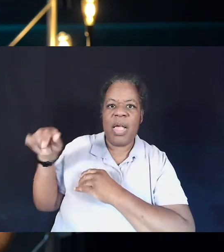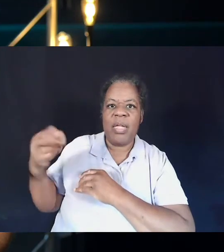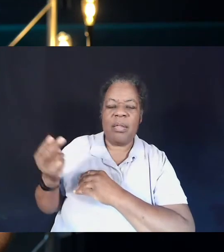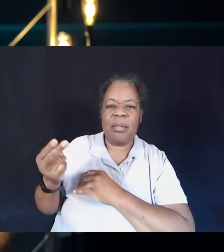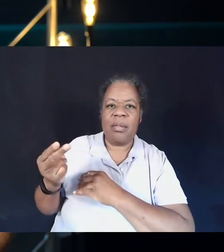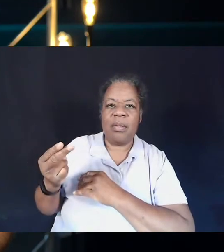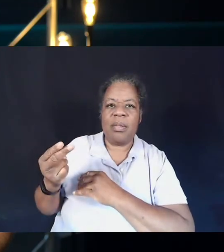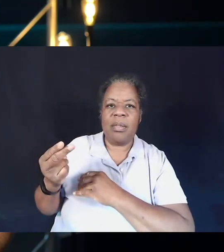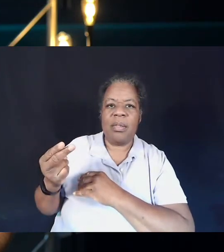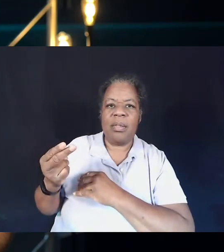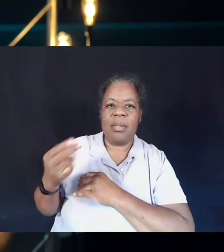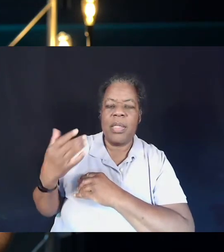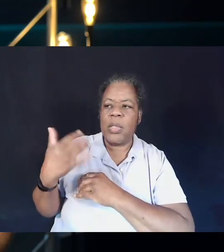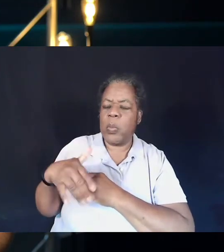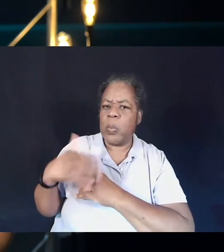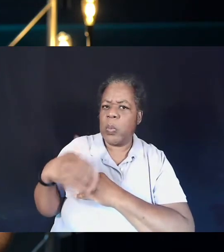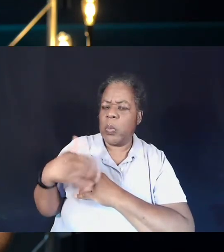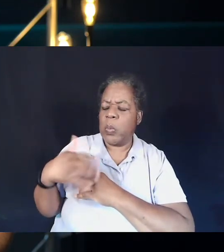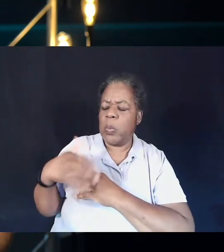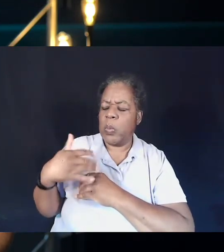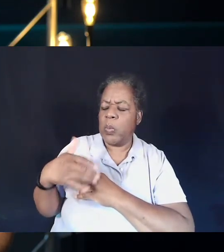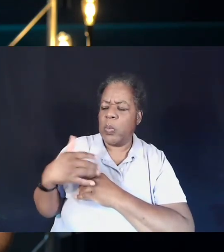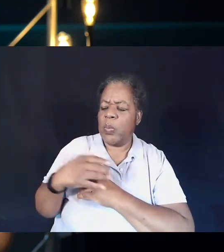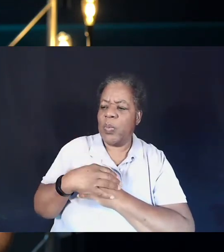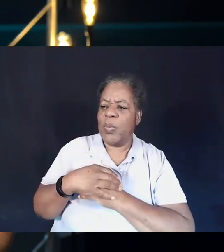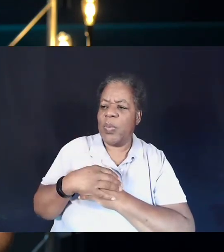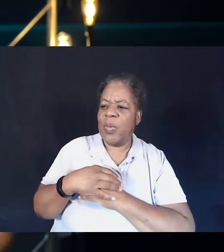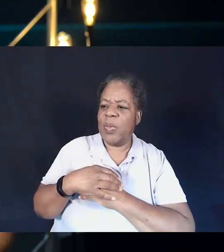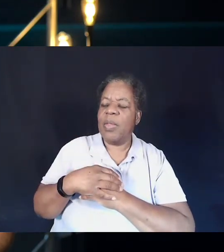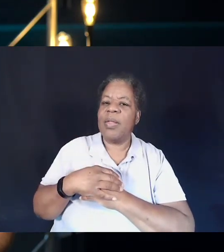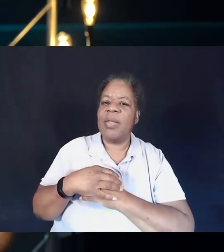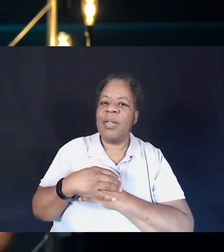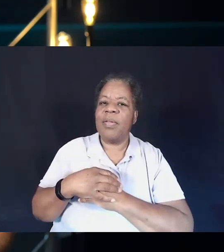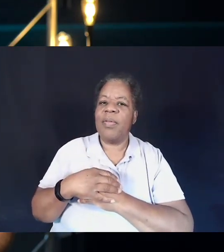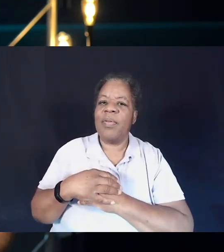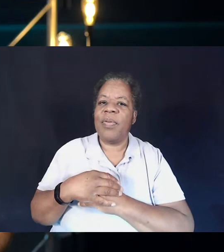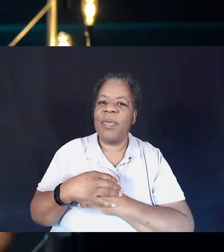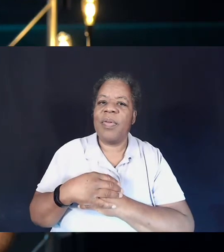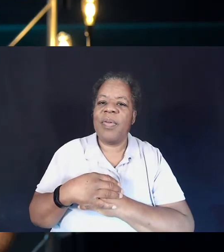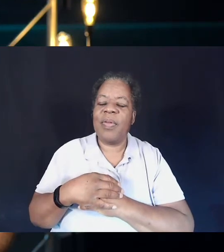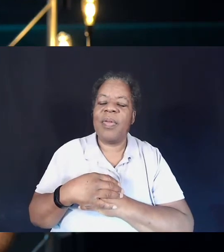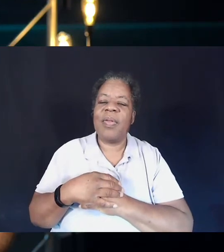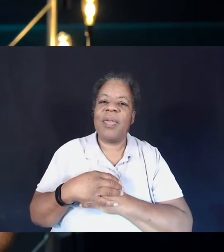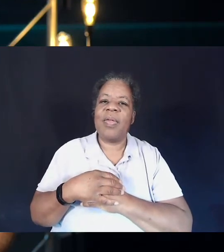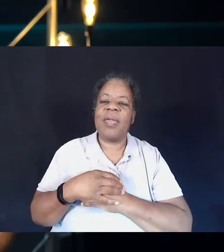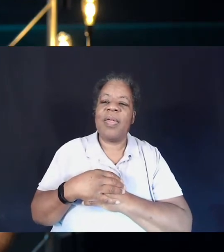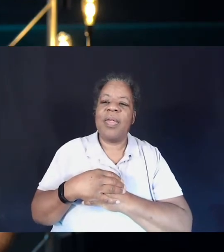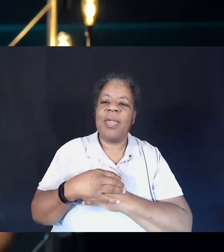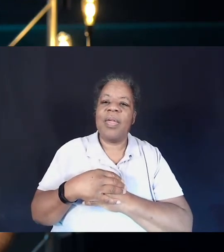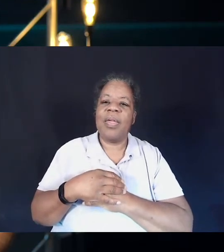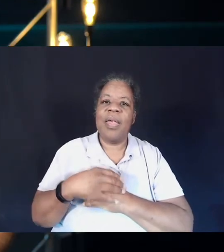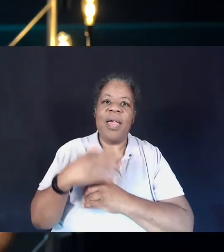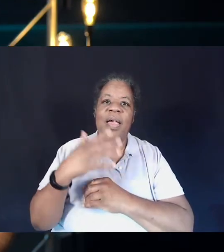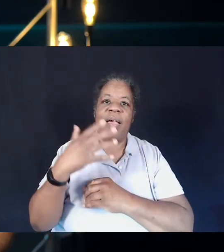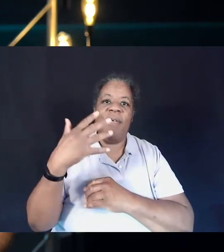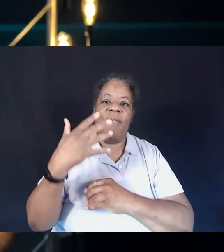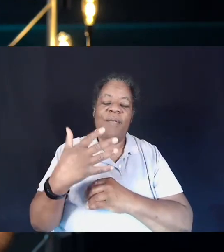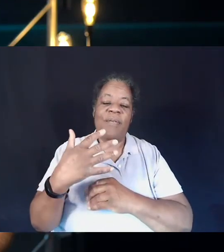If you're keeping track at home, that's 5 out of the 10 commandments broken in one horrible, abusive